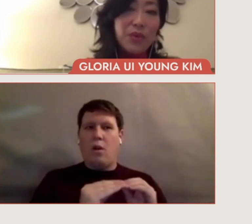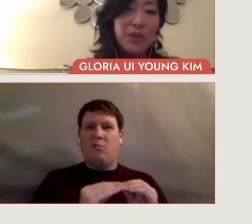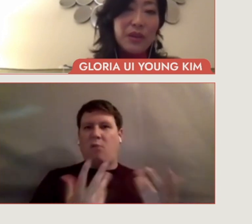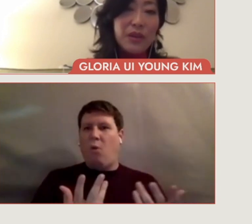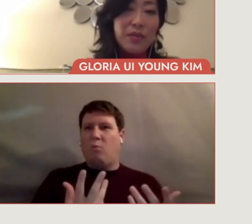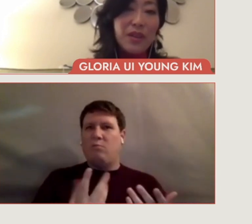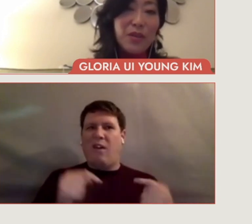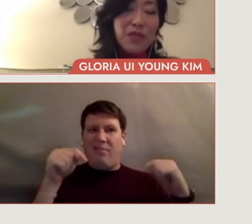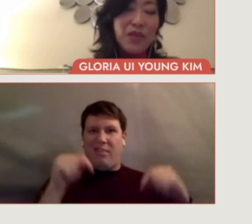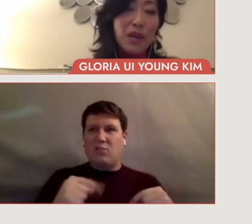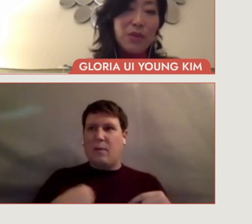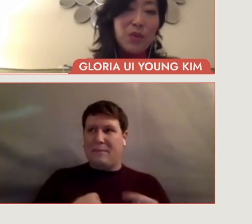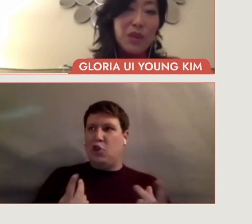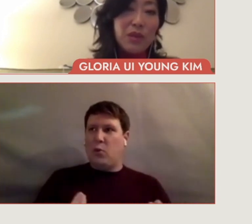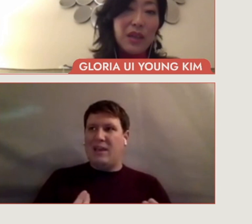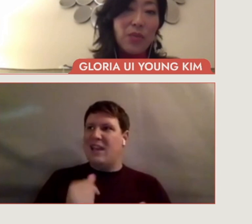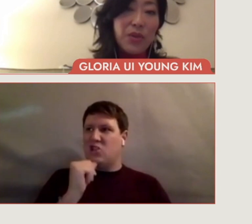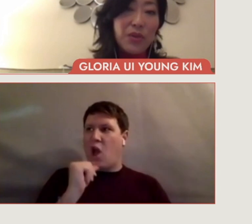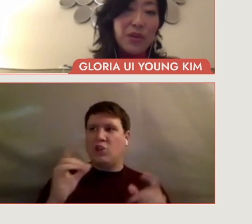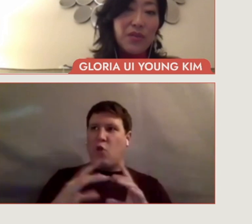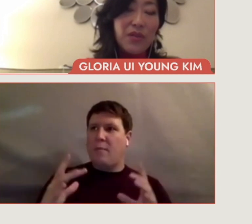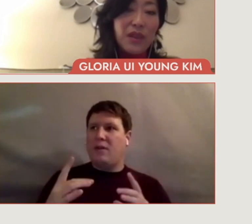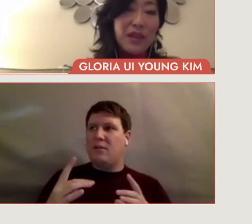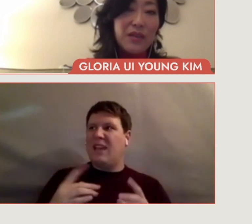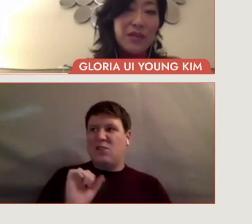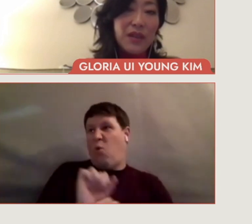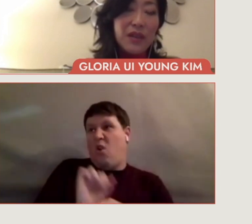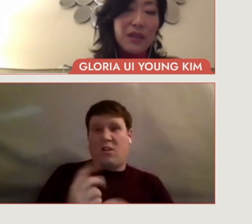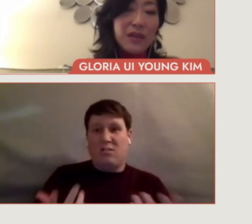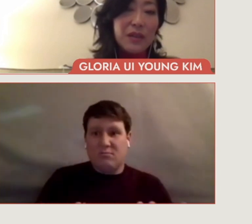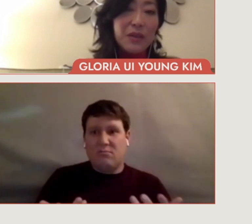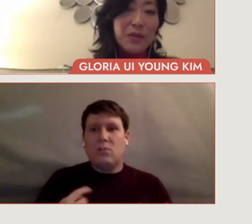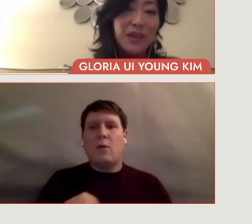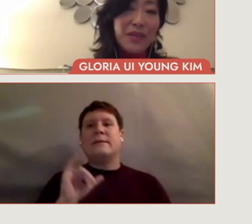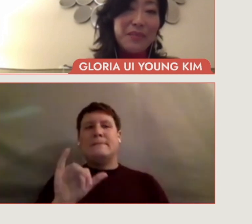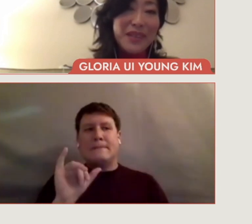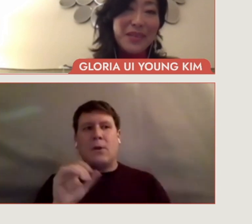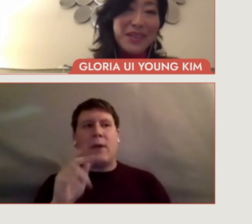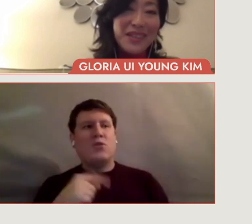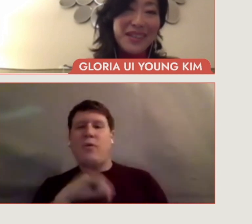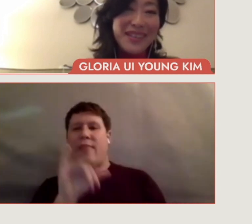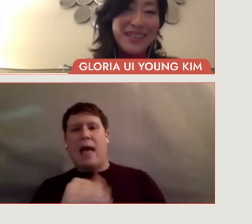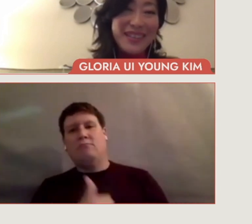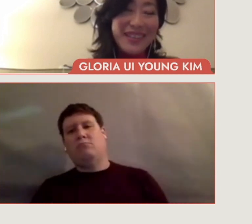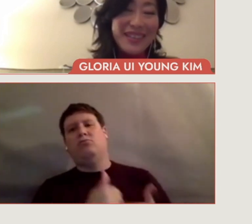helpful. And their feedback was really, really helpful for that kind of thing. So yeah, that's how I did